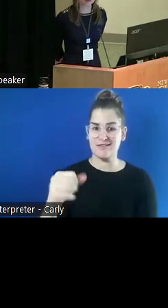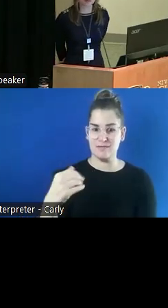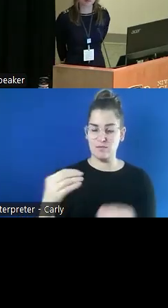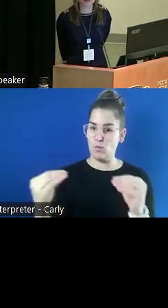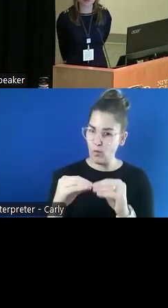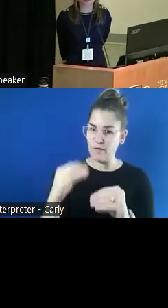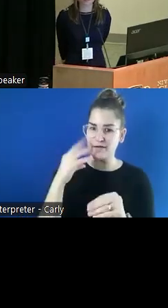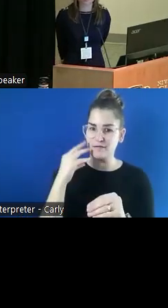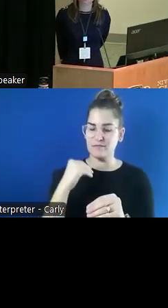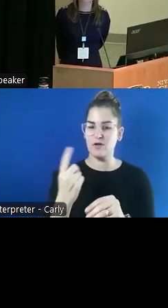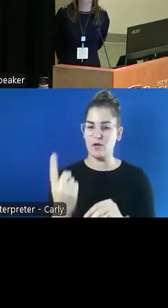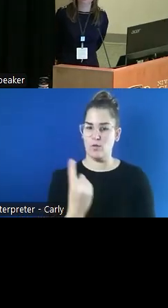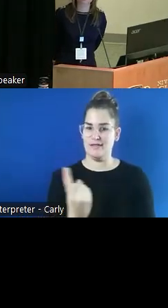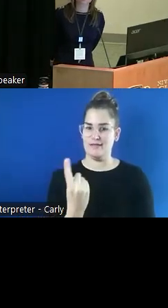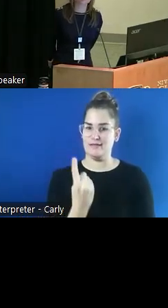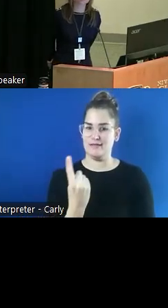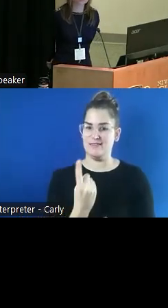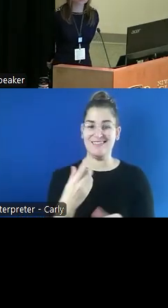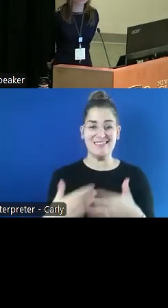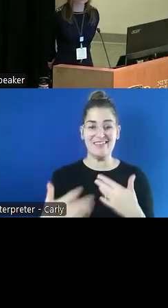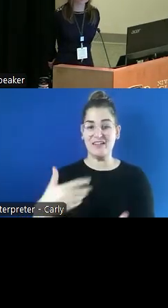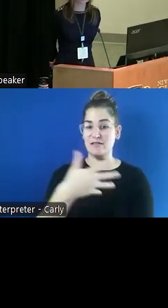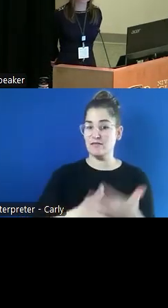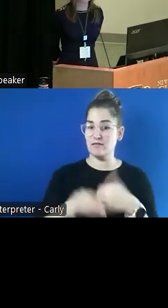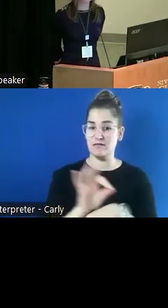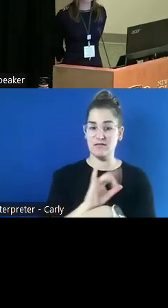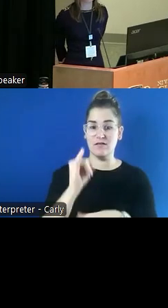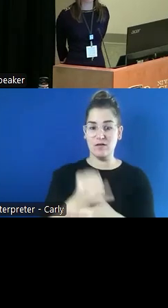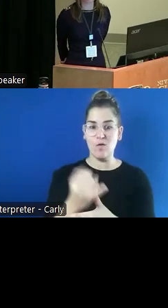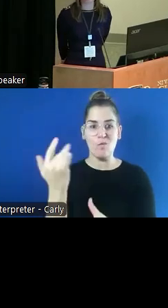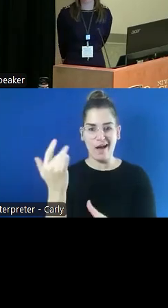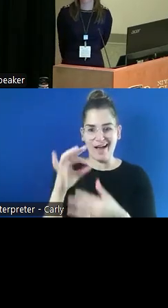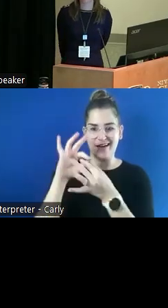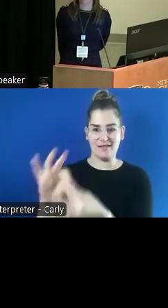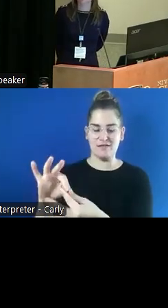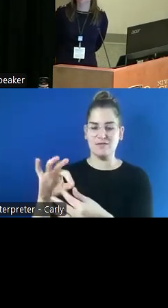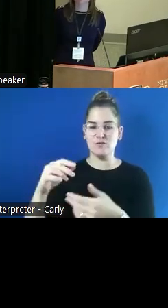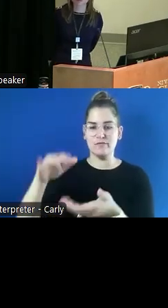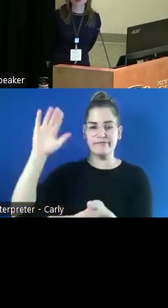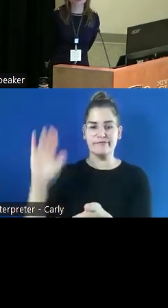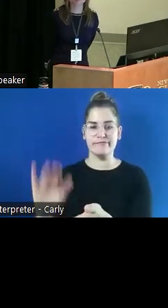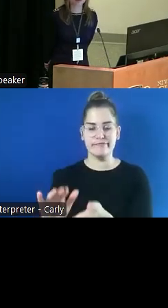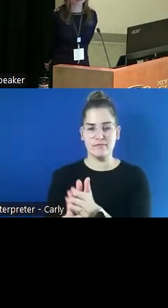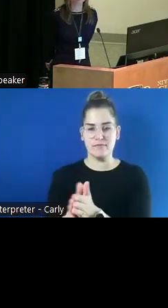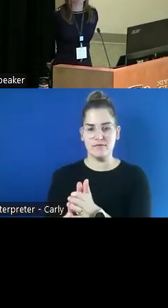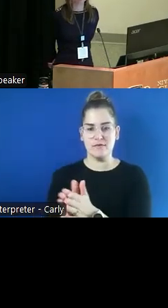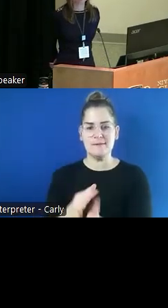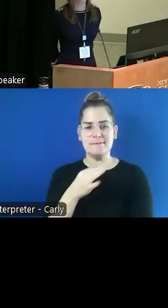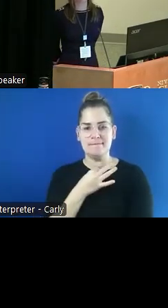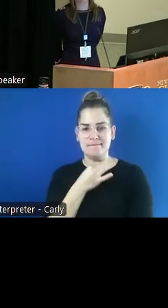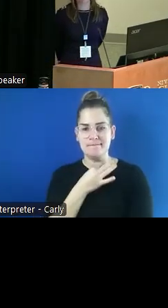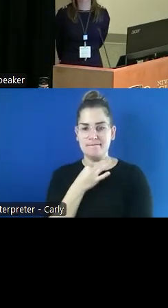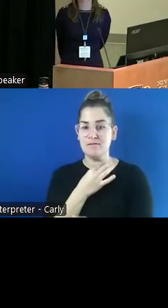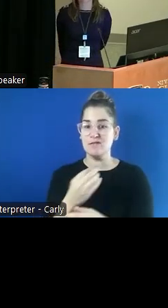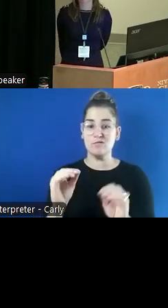social functioning impairments because of decreased motivation? Might the presence or absence of loneliness be an interesting prognostic